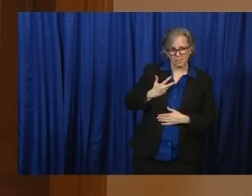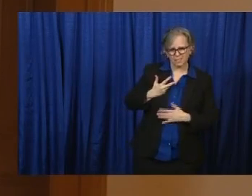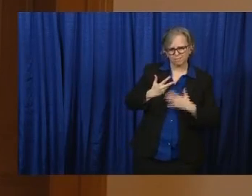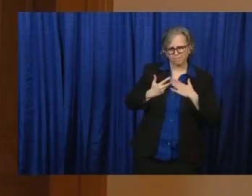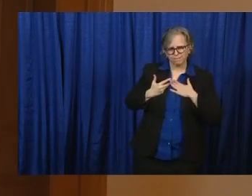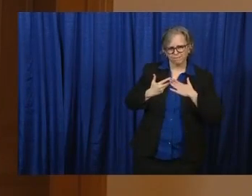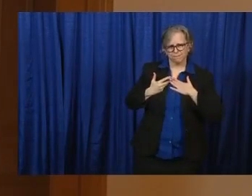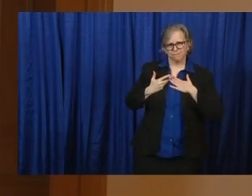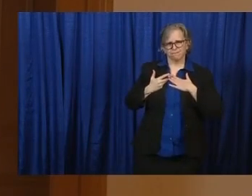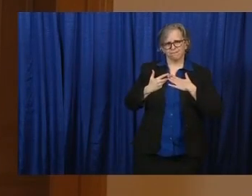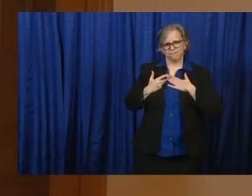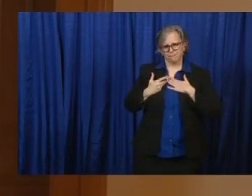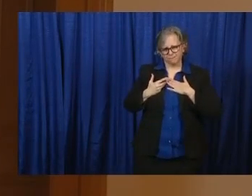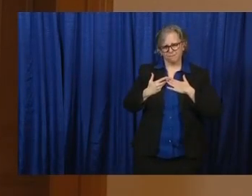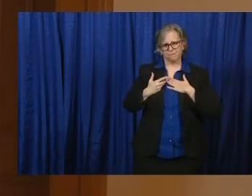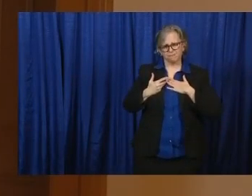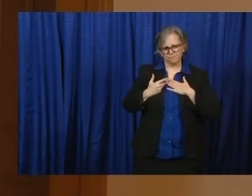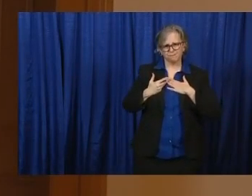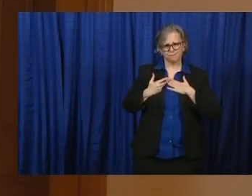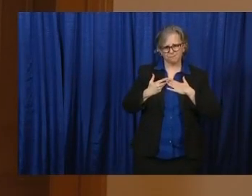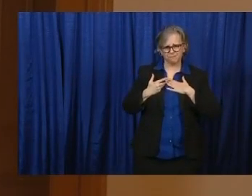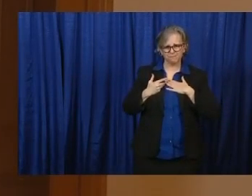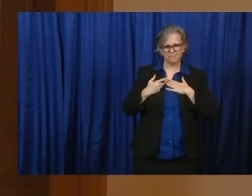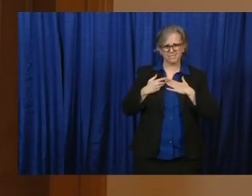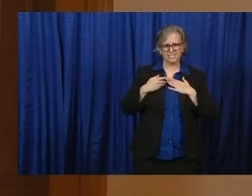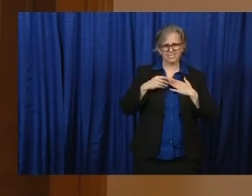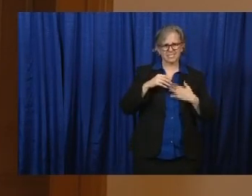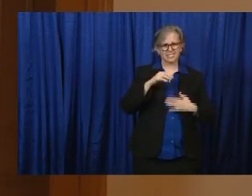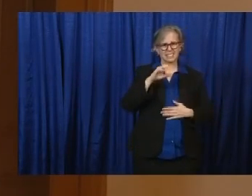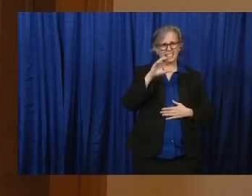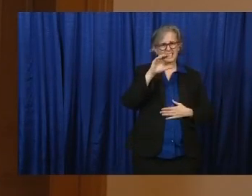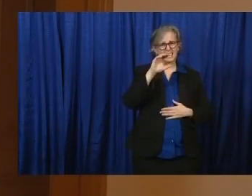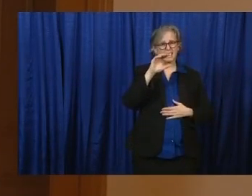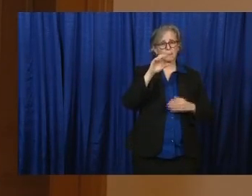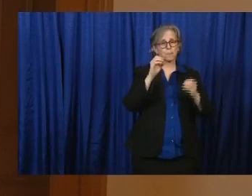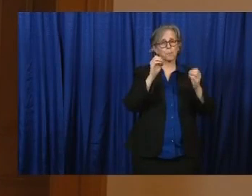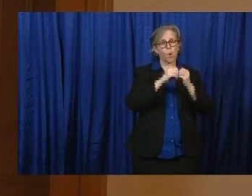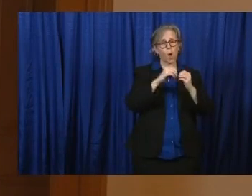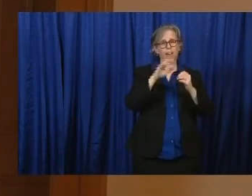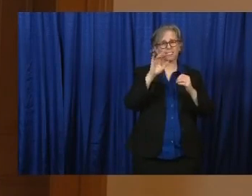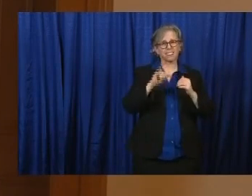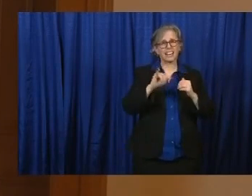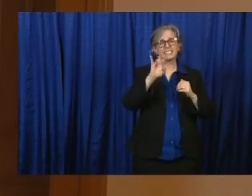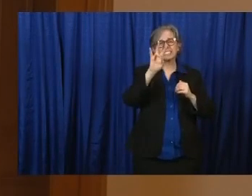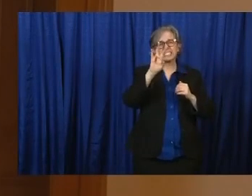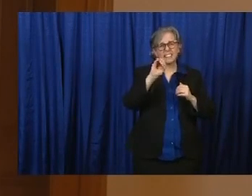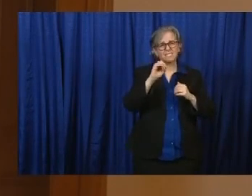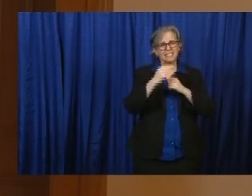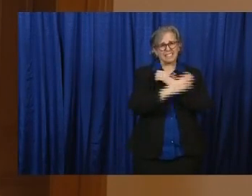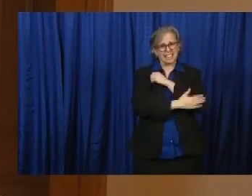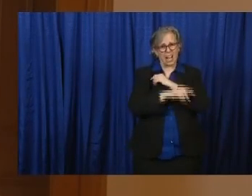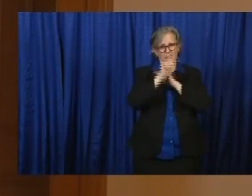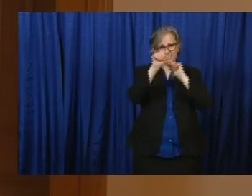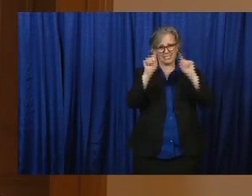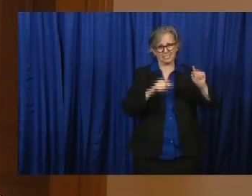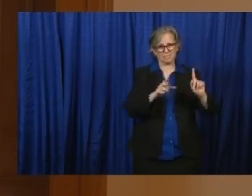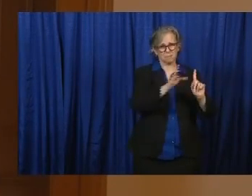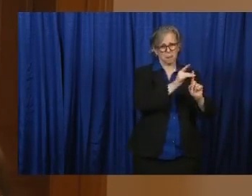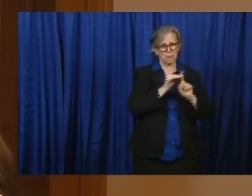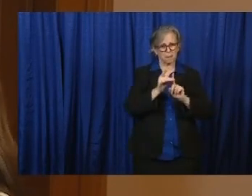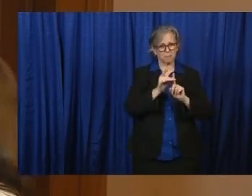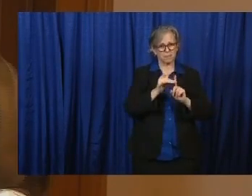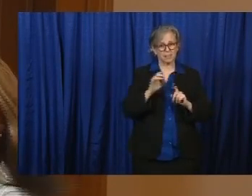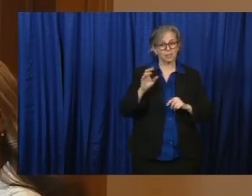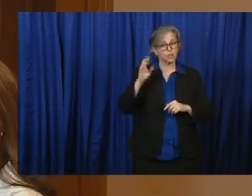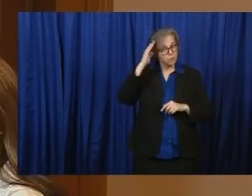We do have cases in over 70 counties at this point. We have 88 counties in Ohio. Let's